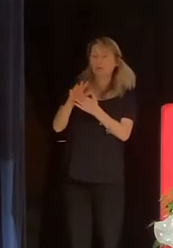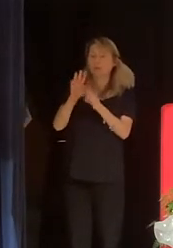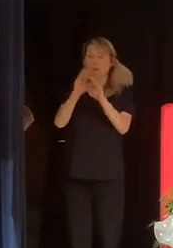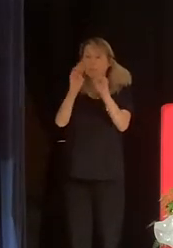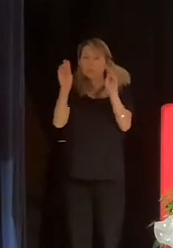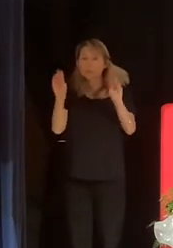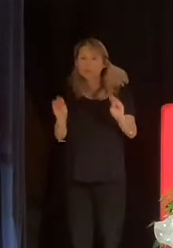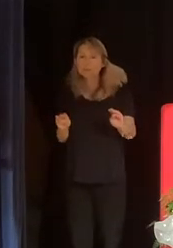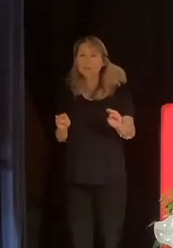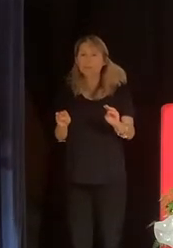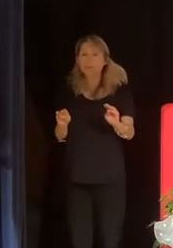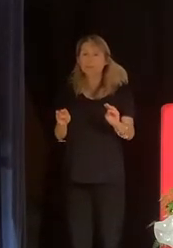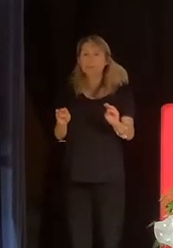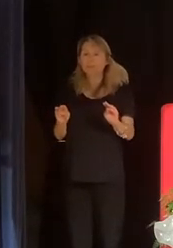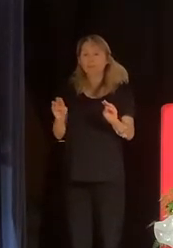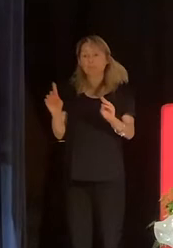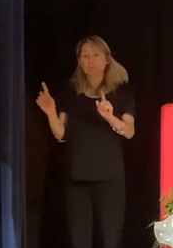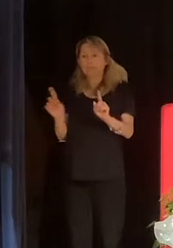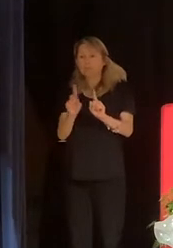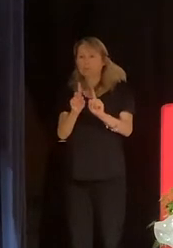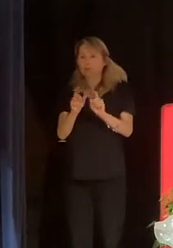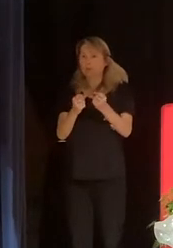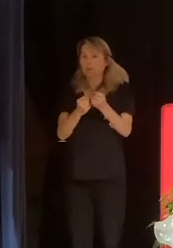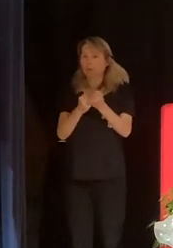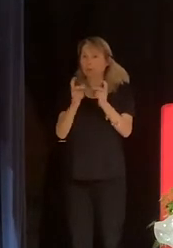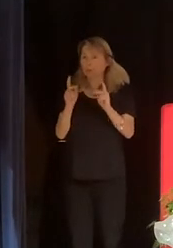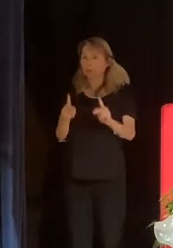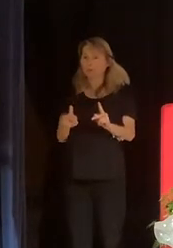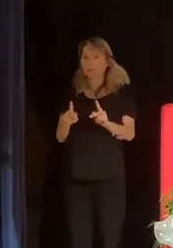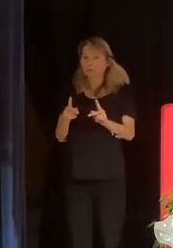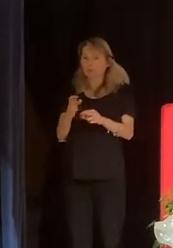art galleries, your support person will be admitted free of